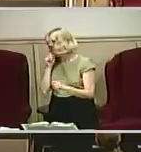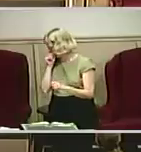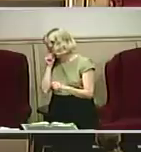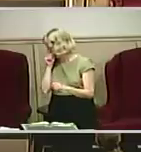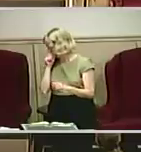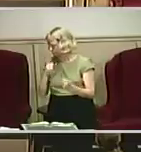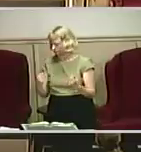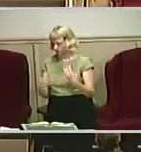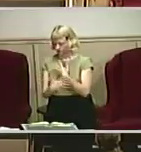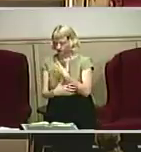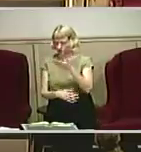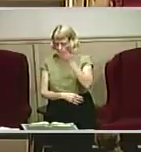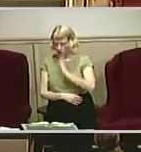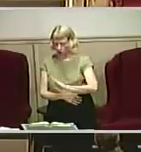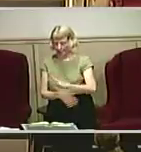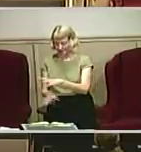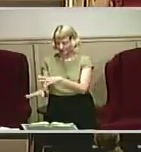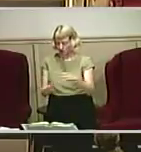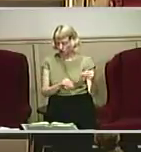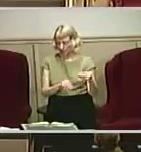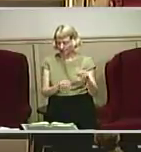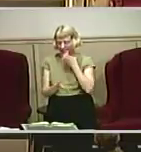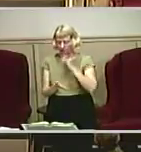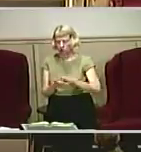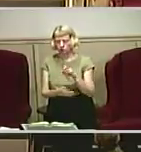Are we fearing God and departing from evil?